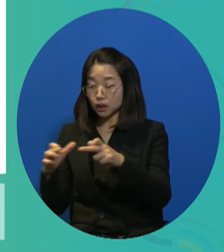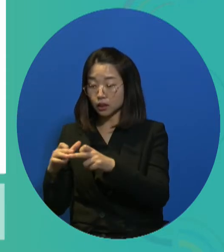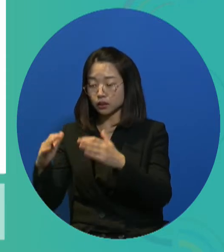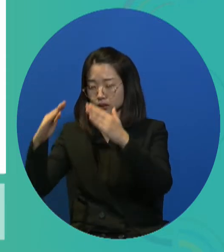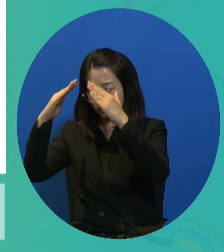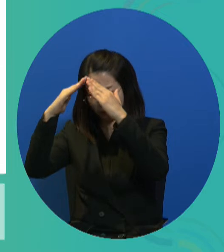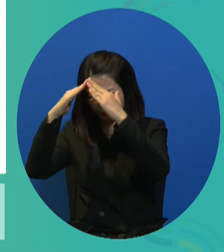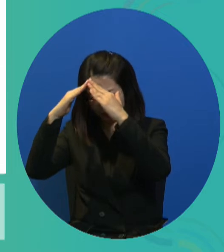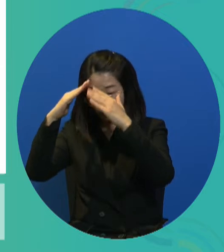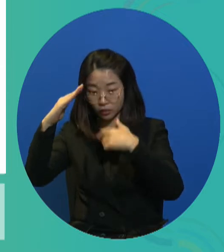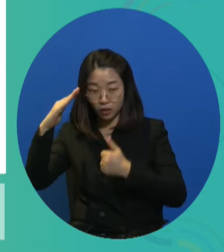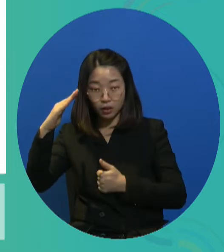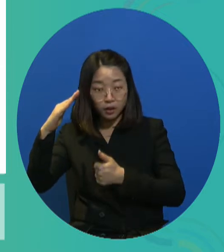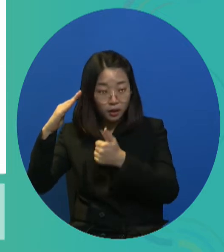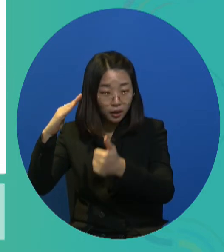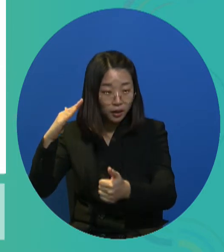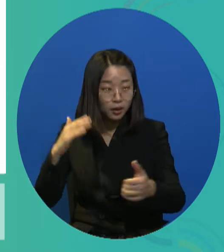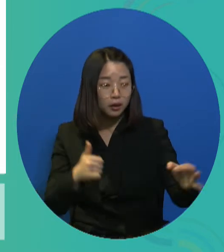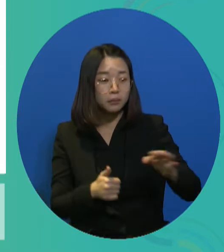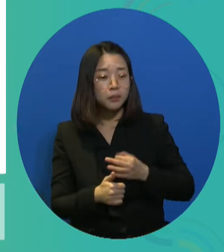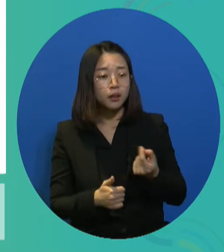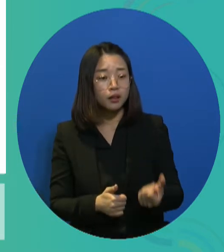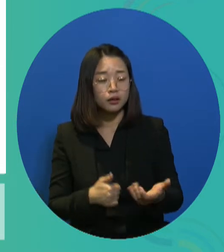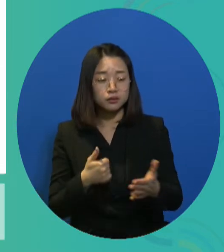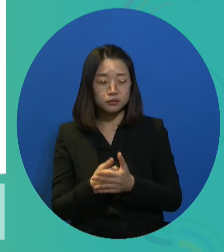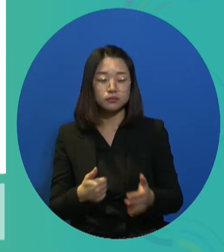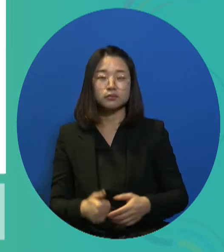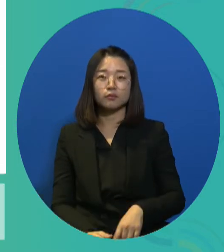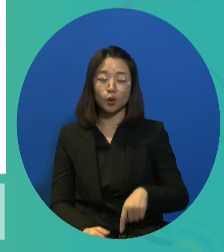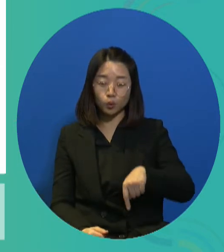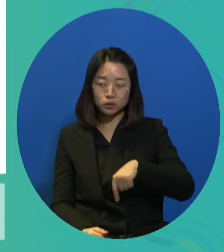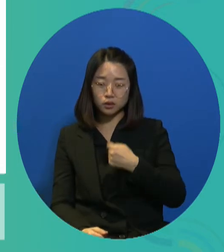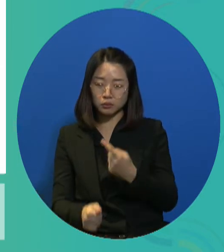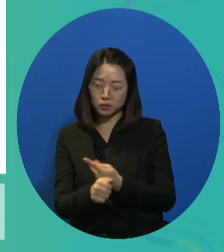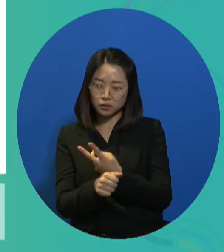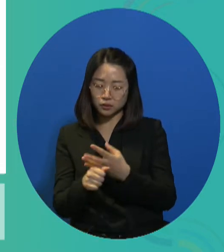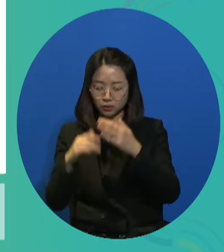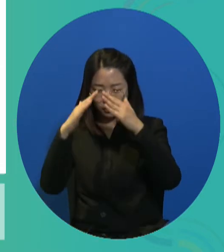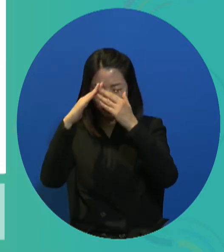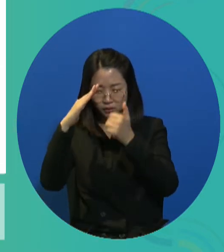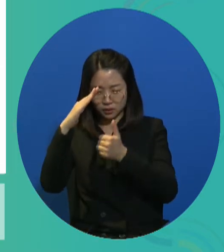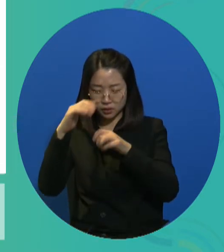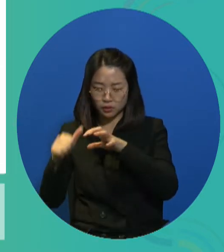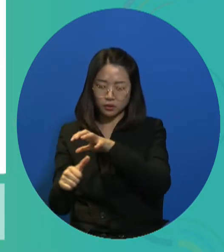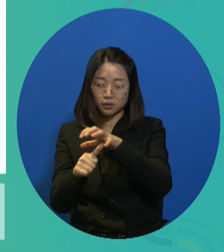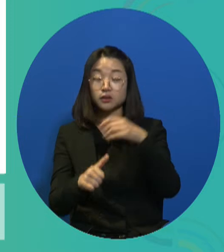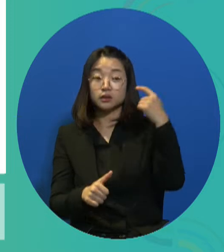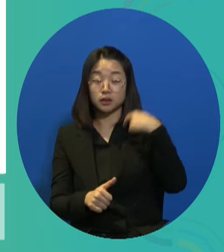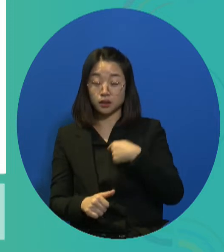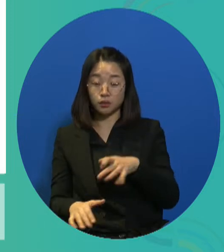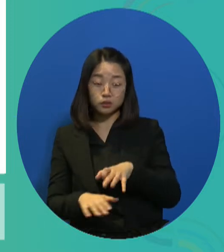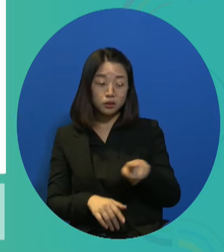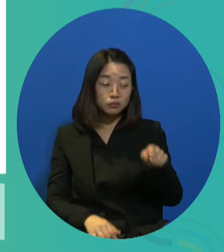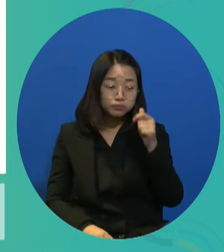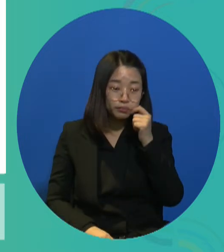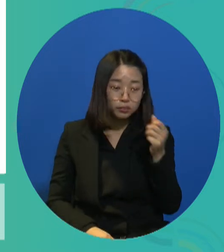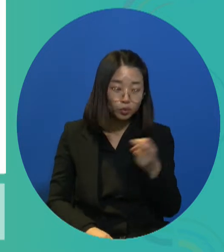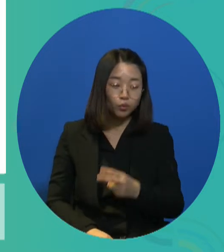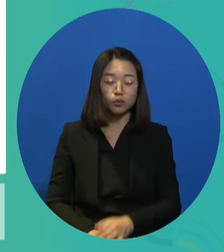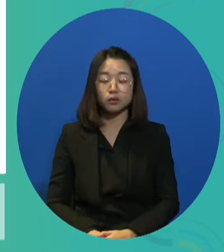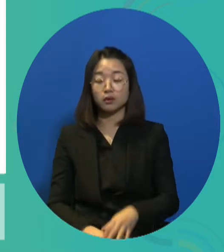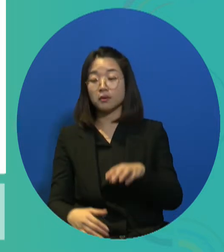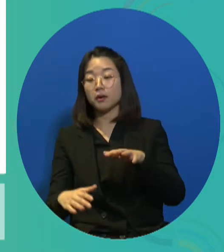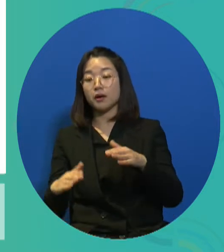time without access to food or drink or able to use the bathroom, and without support to ever leave their